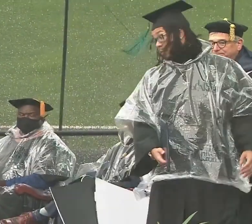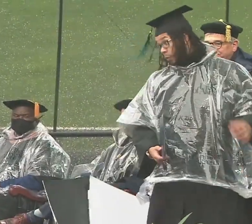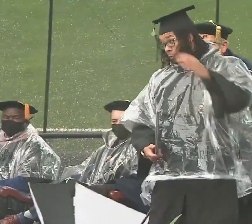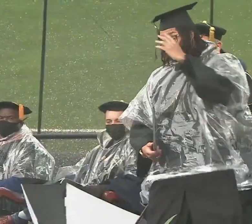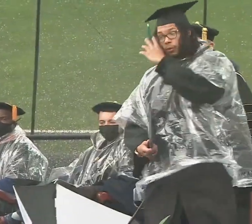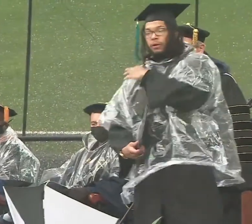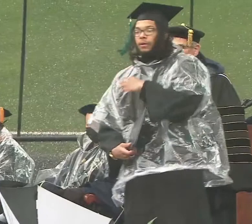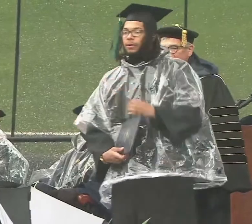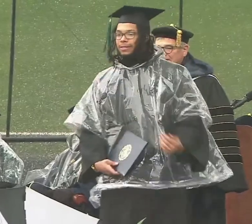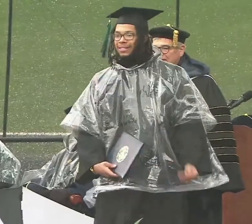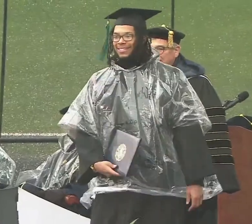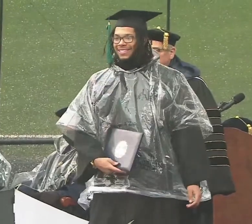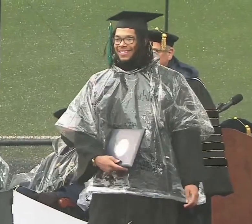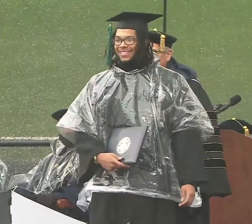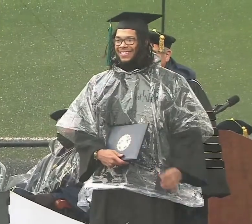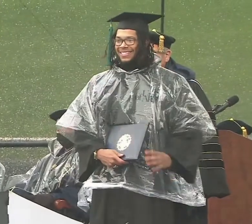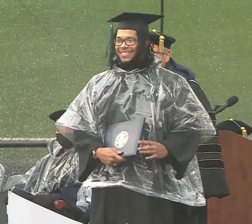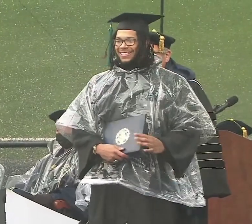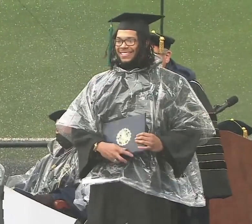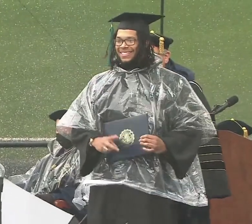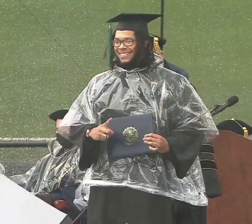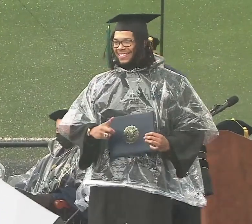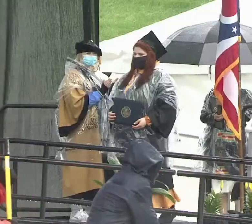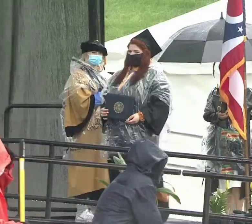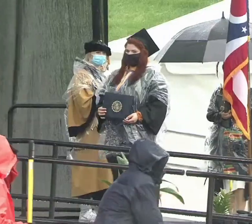Michaela Kathleen Nelson.